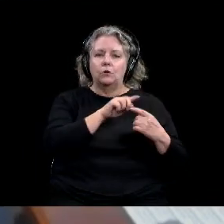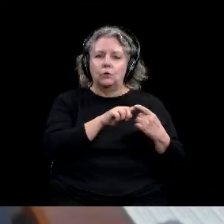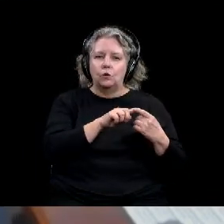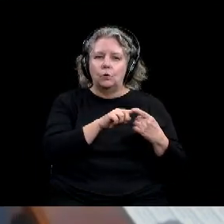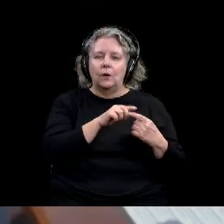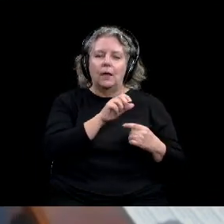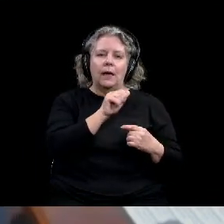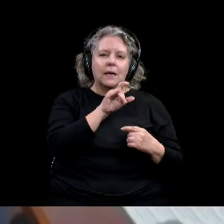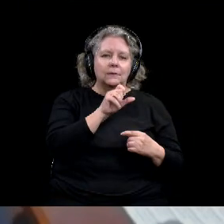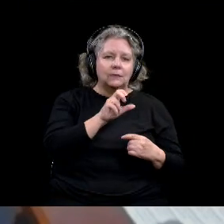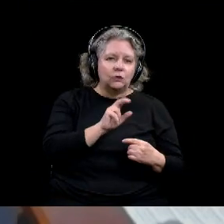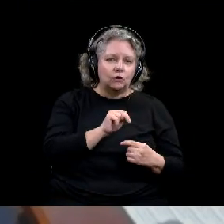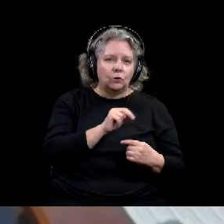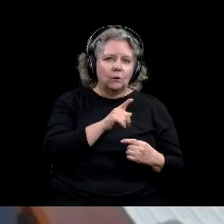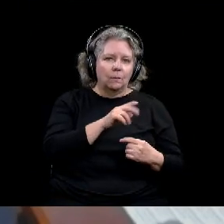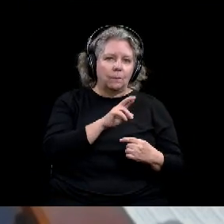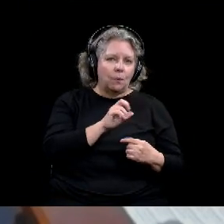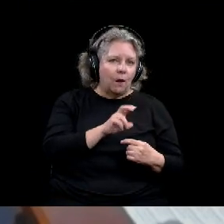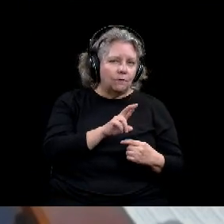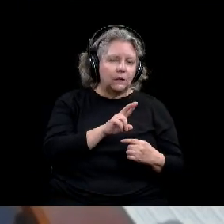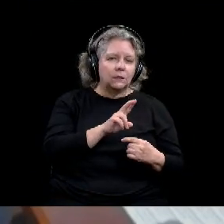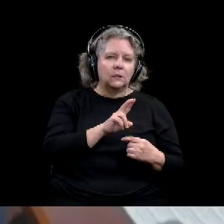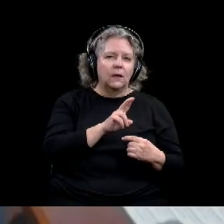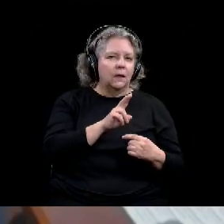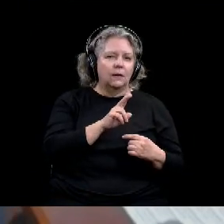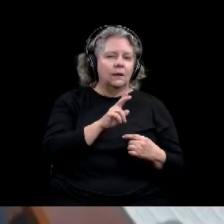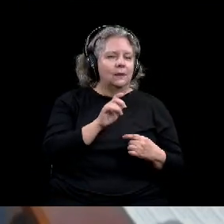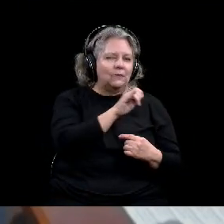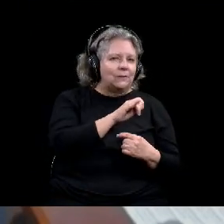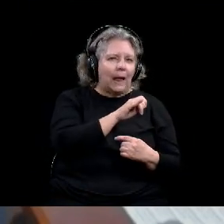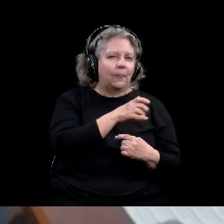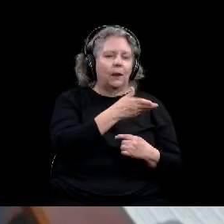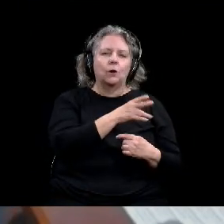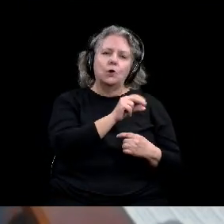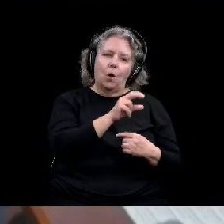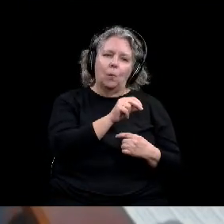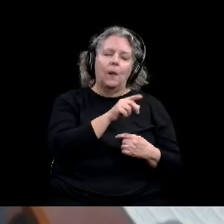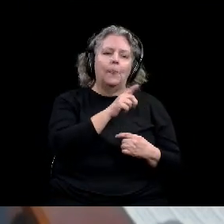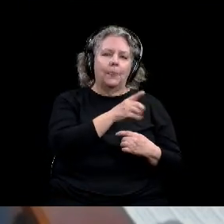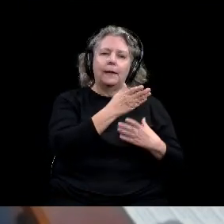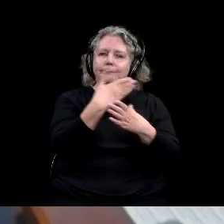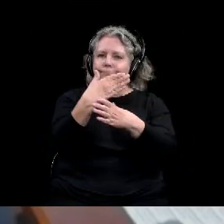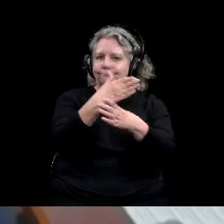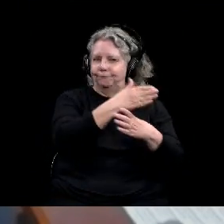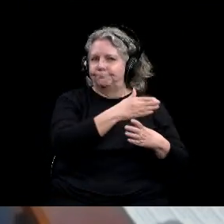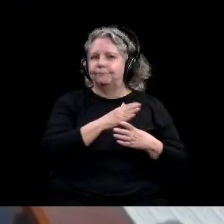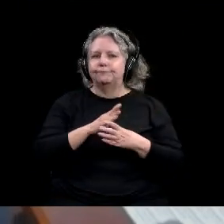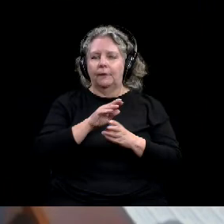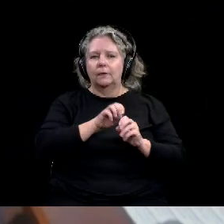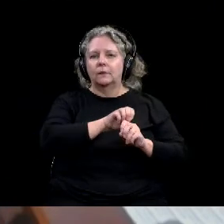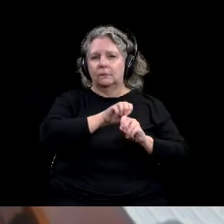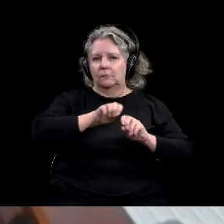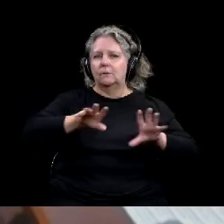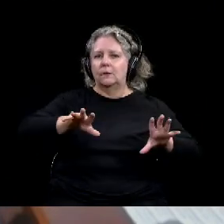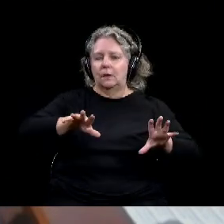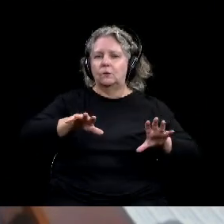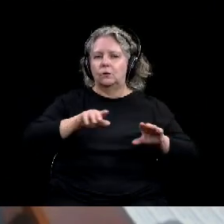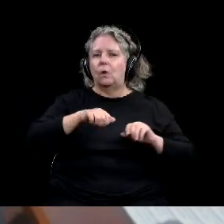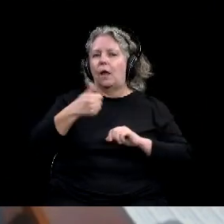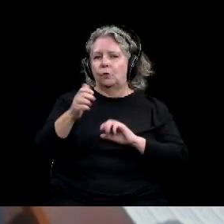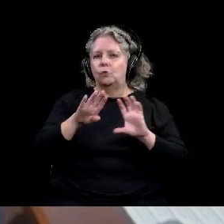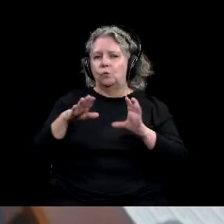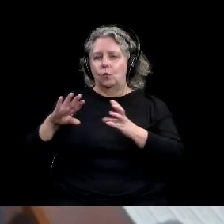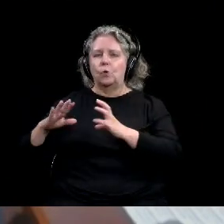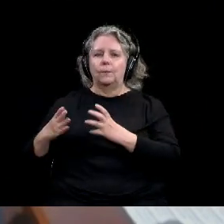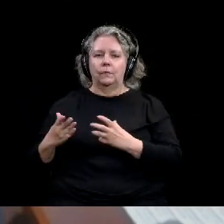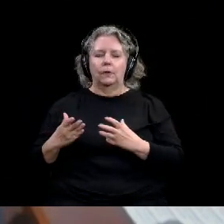Those vaccinations that are being administered across our clinic are administered to people in our community. They are